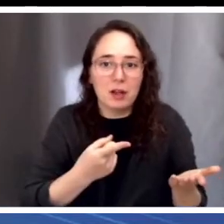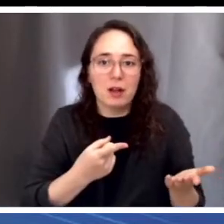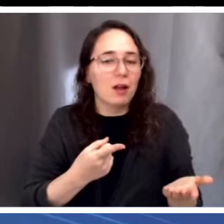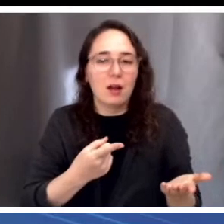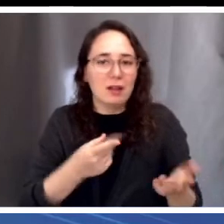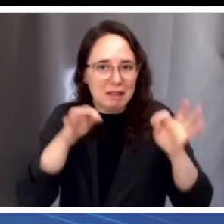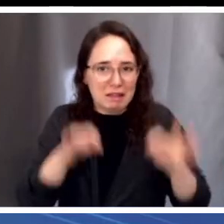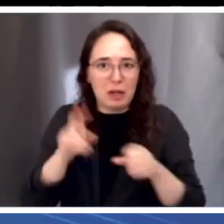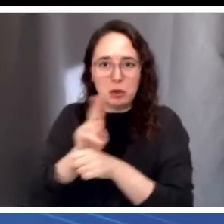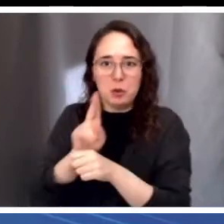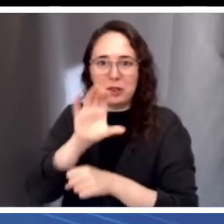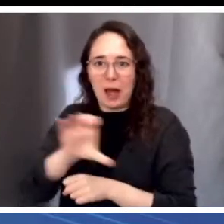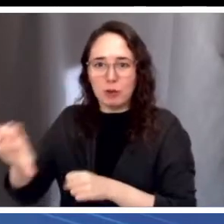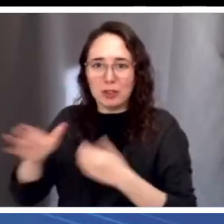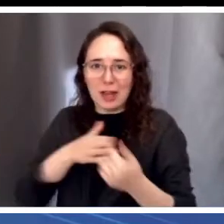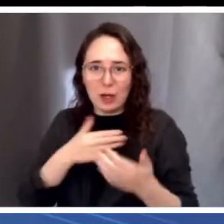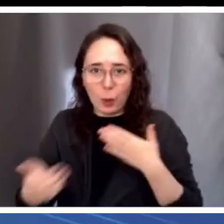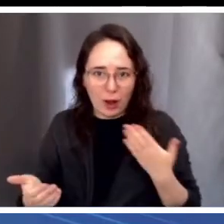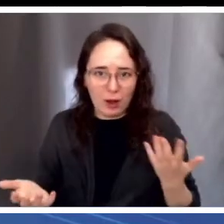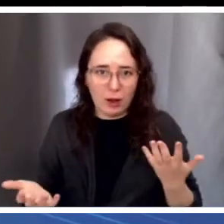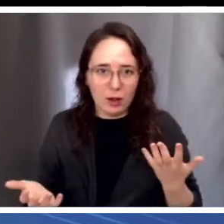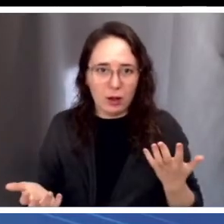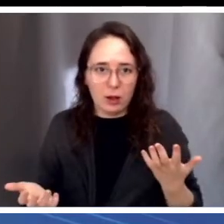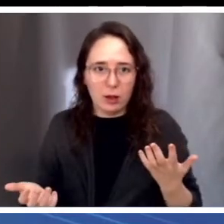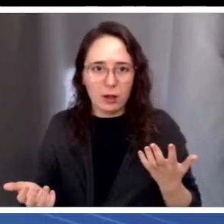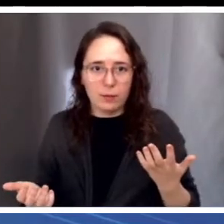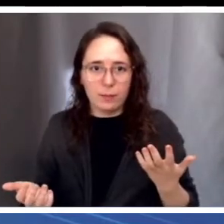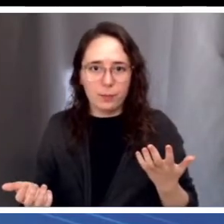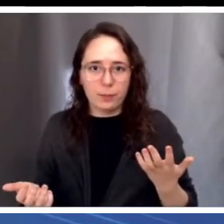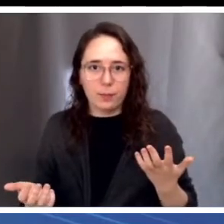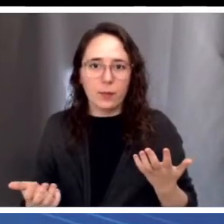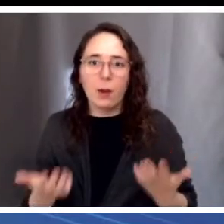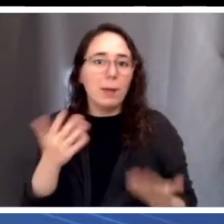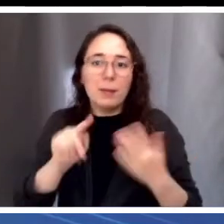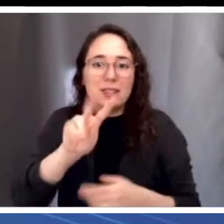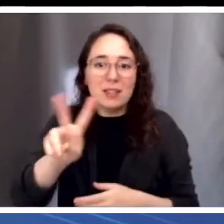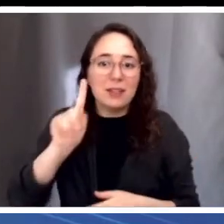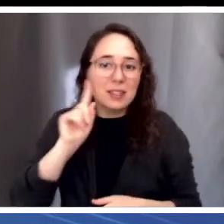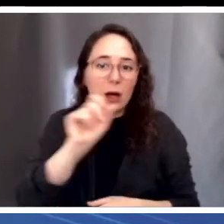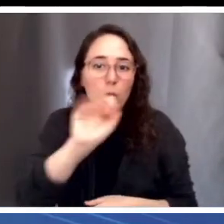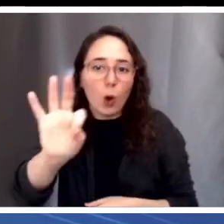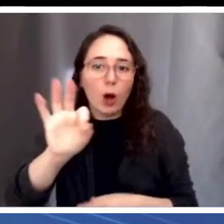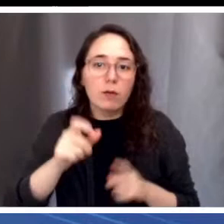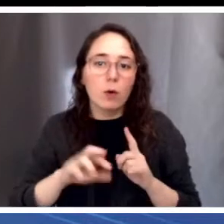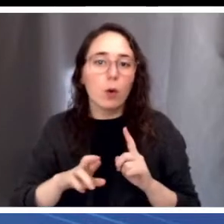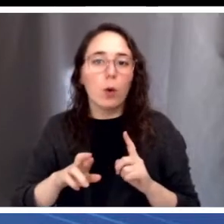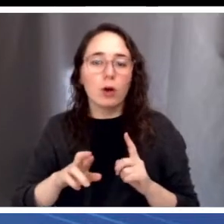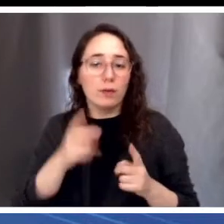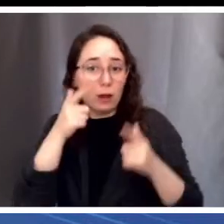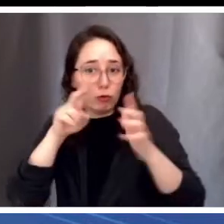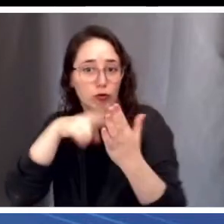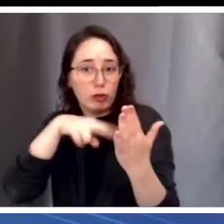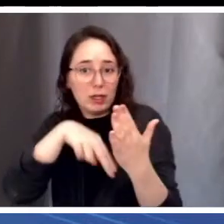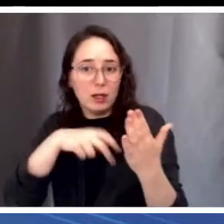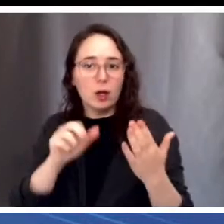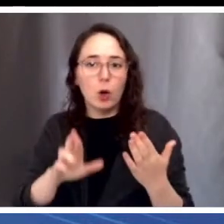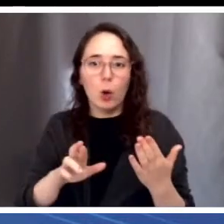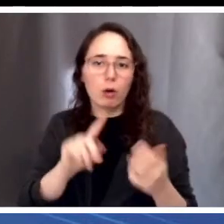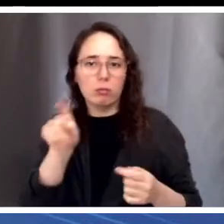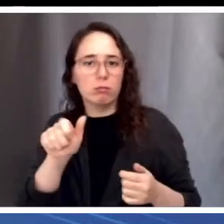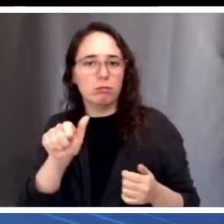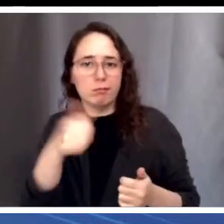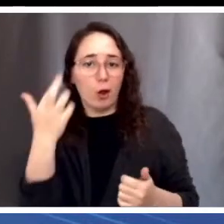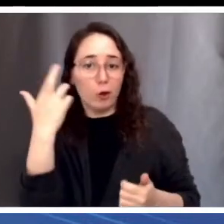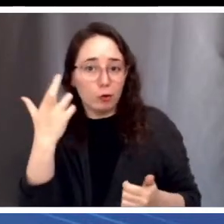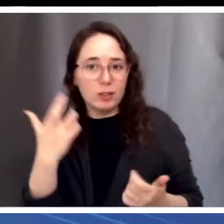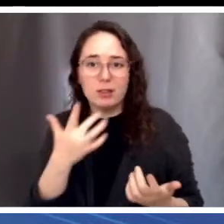reasons, whether they have to have, you know, the TV off, but still want to have something on or, you know, whatever that may be that certainly